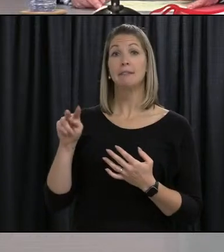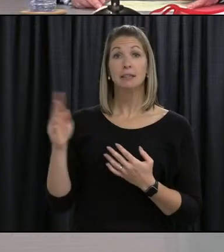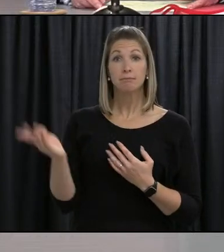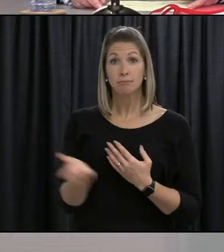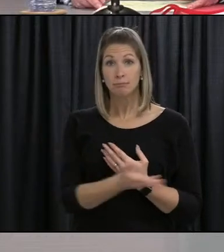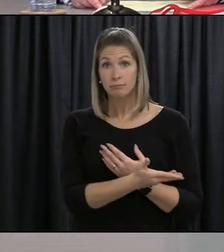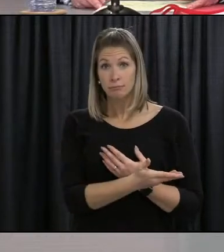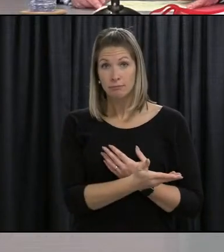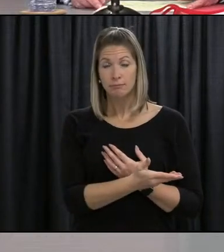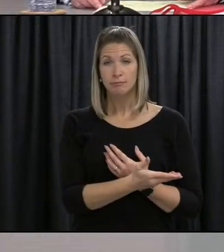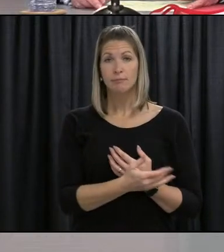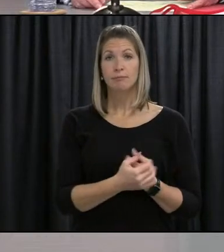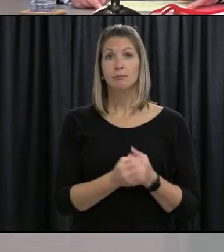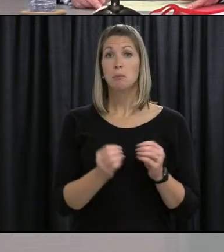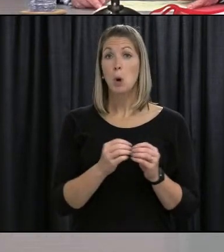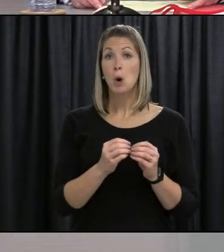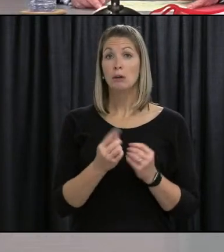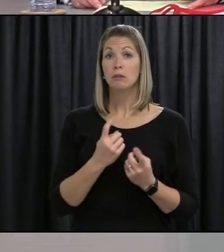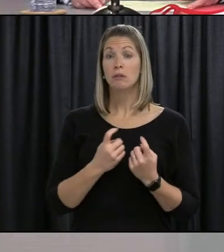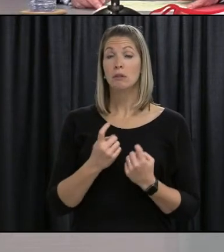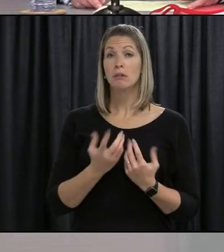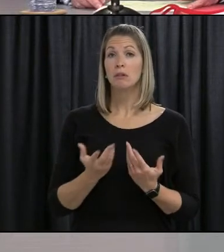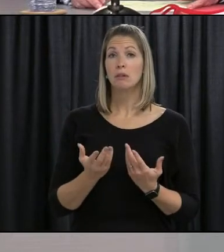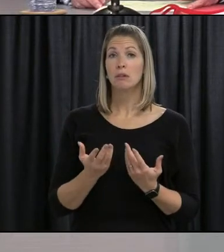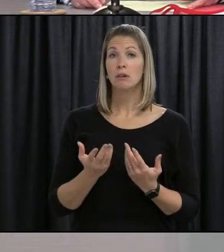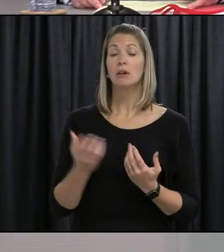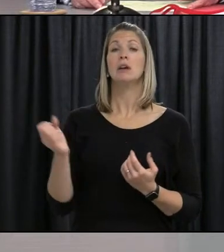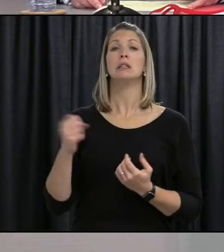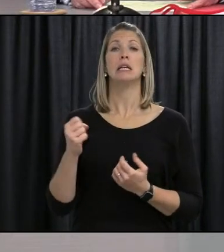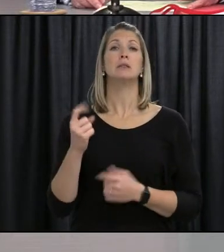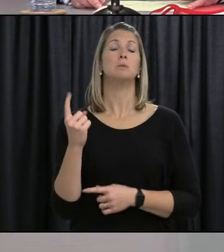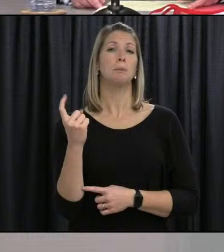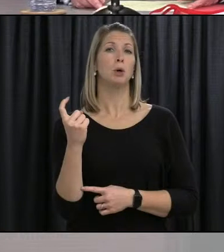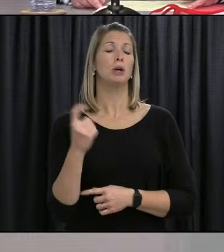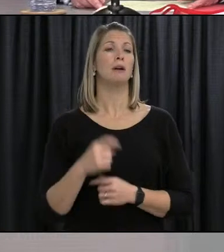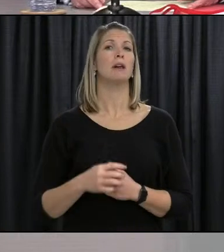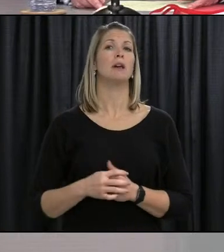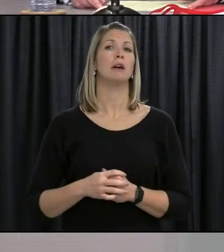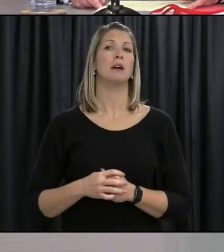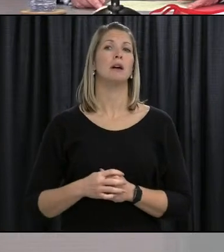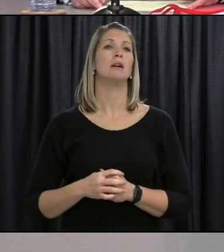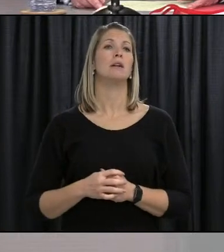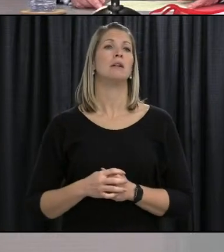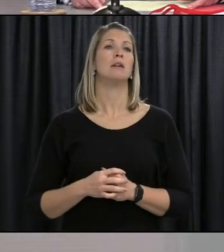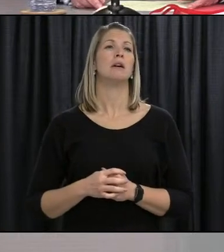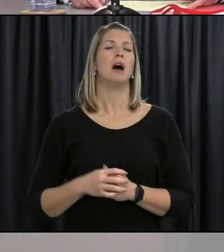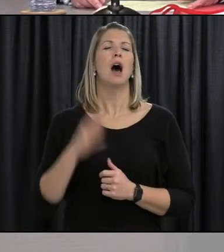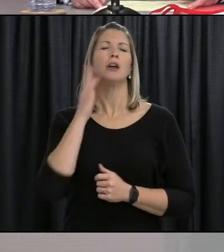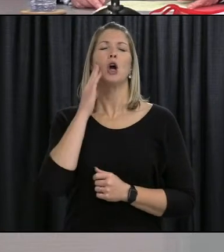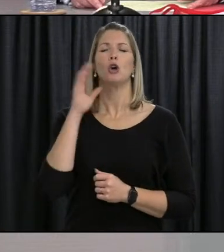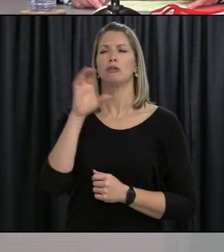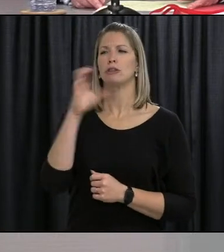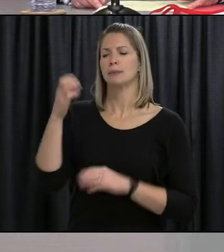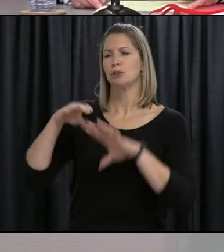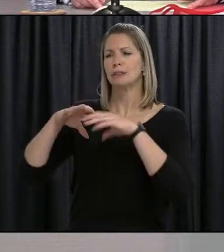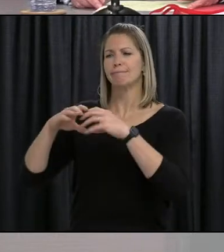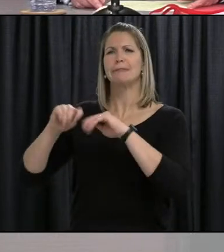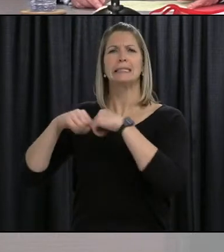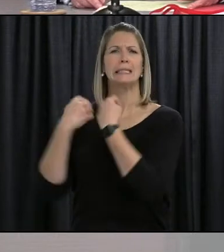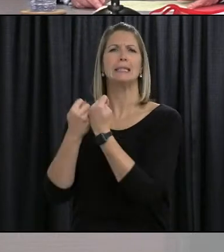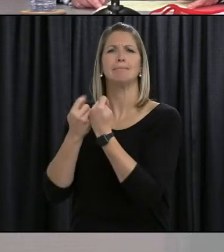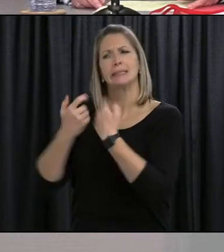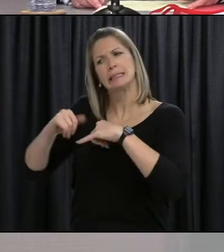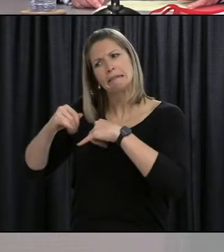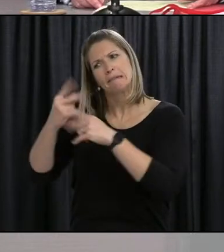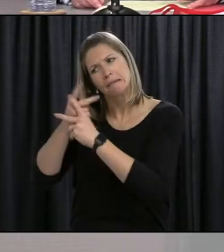Roberts. I just have a question in regards to Christmas. I know the Christmas squad is working on it, and there'll be more